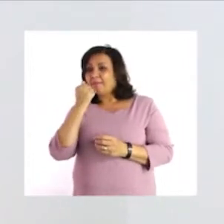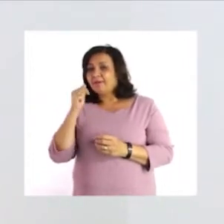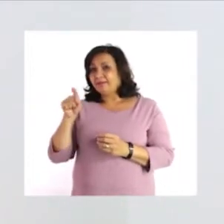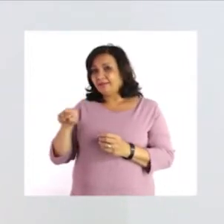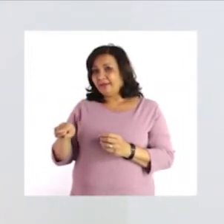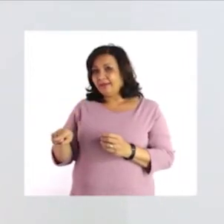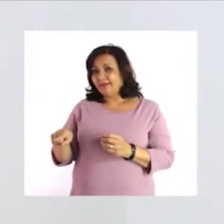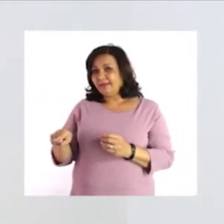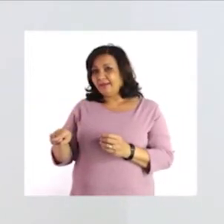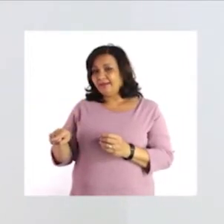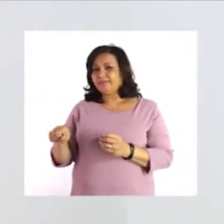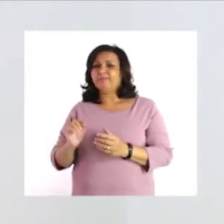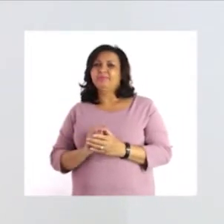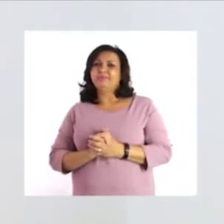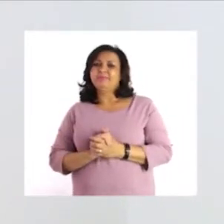big.